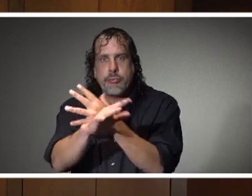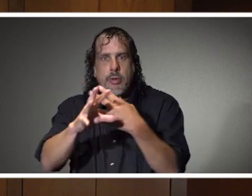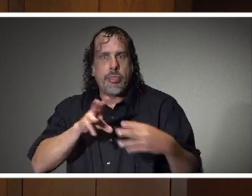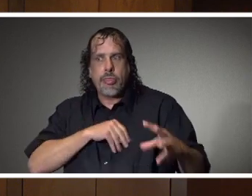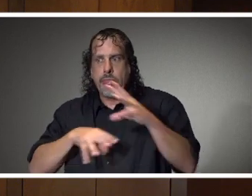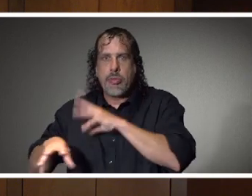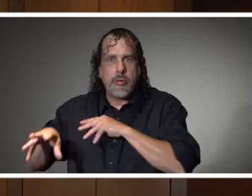a point